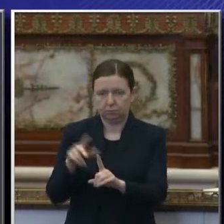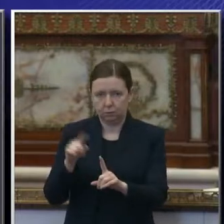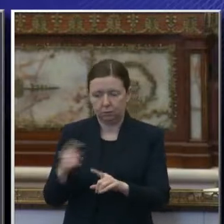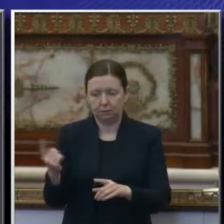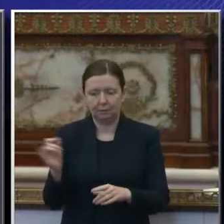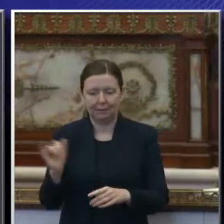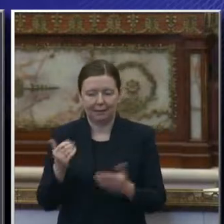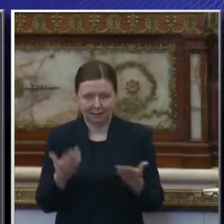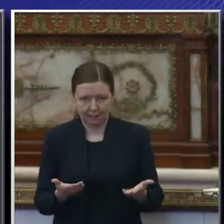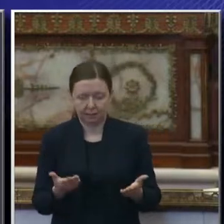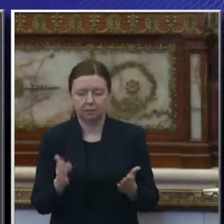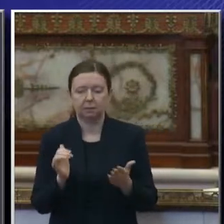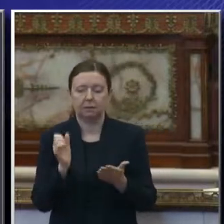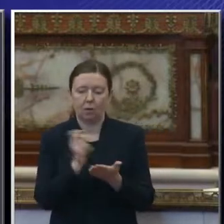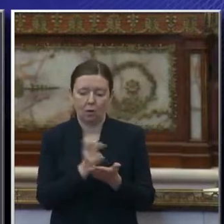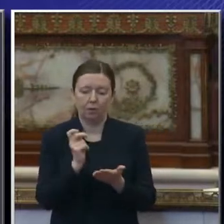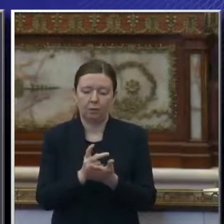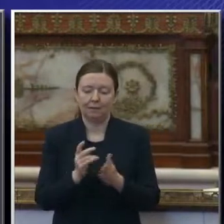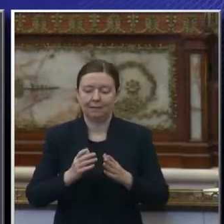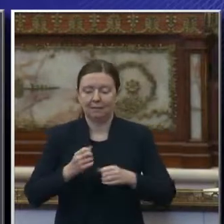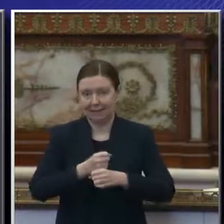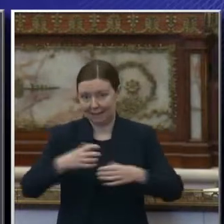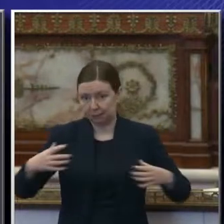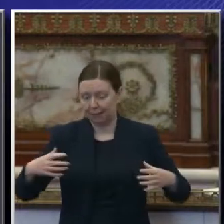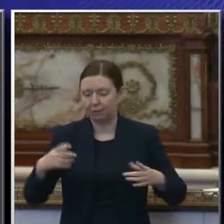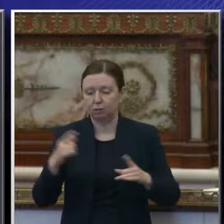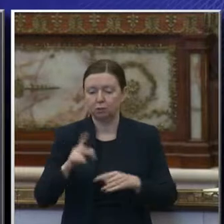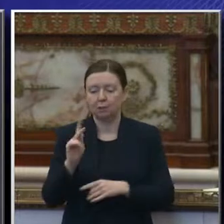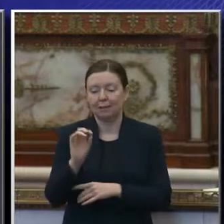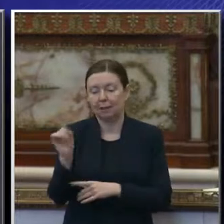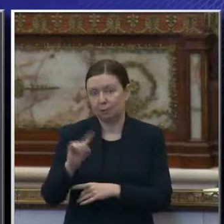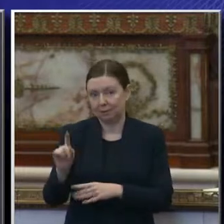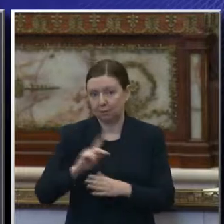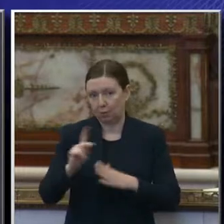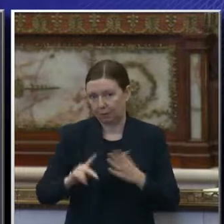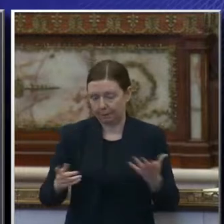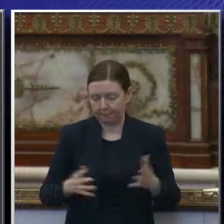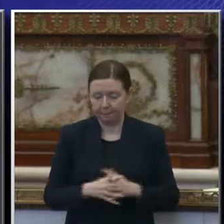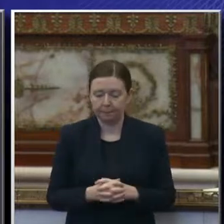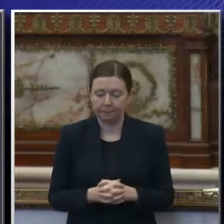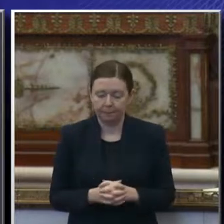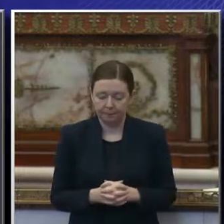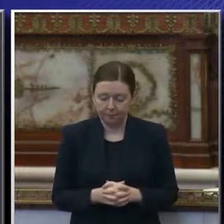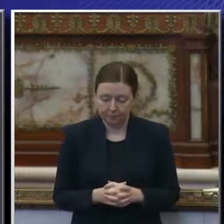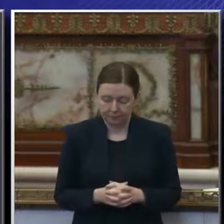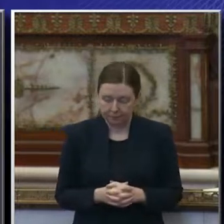something like this, which authorizes an expansion to the KOC program?